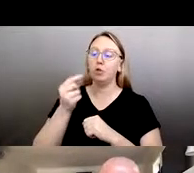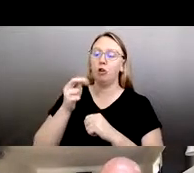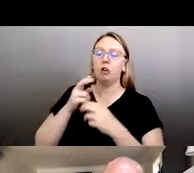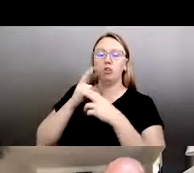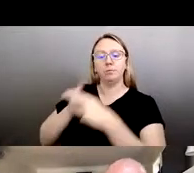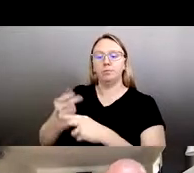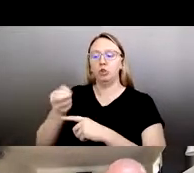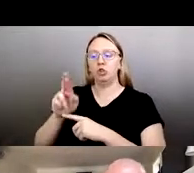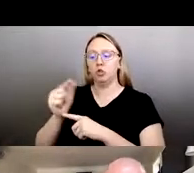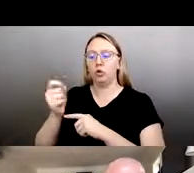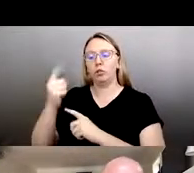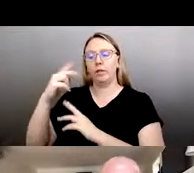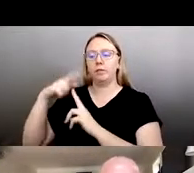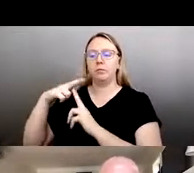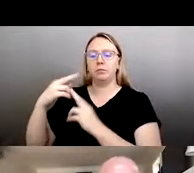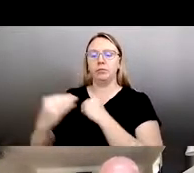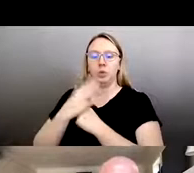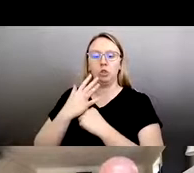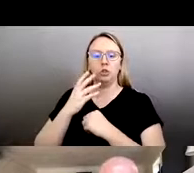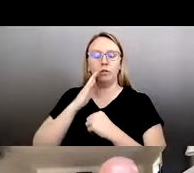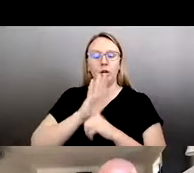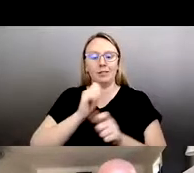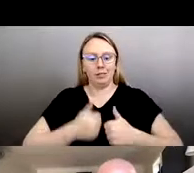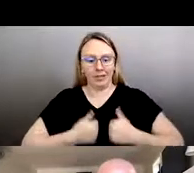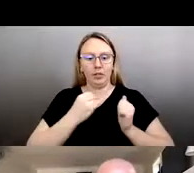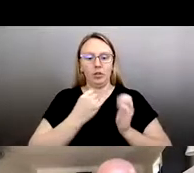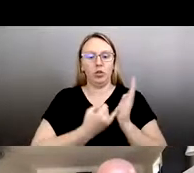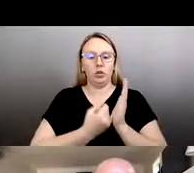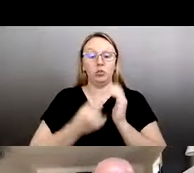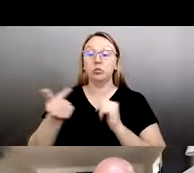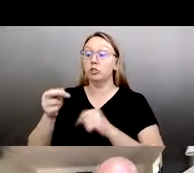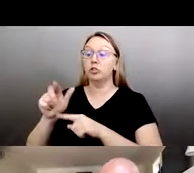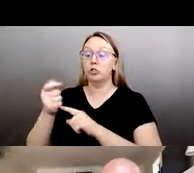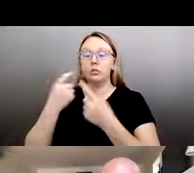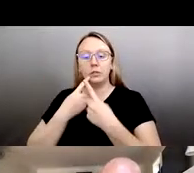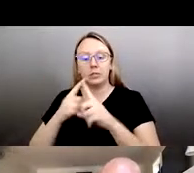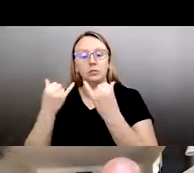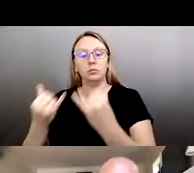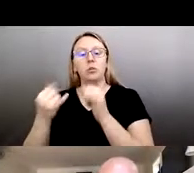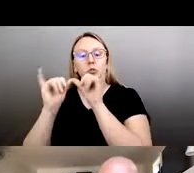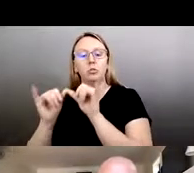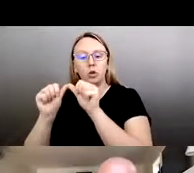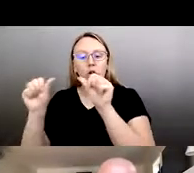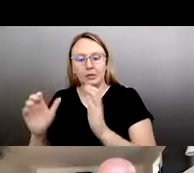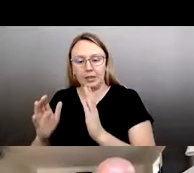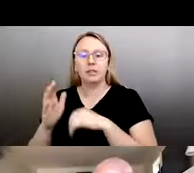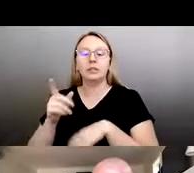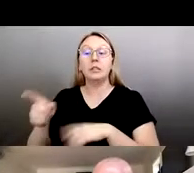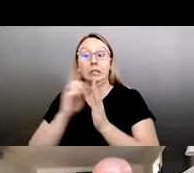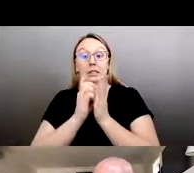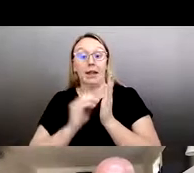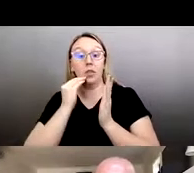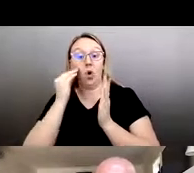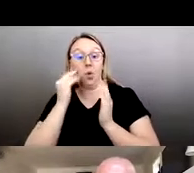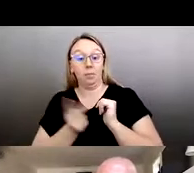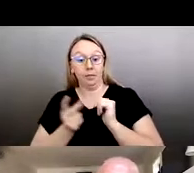on his life and art practice. George was a successful modern architect who not only redesigned the home that he had with Roger in Chicago, the home that is